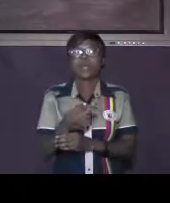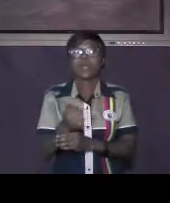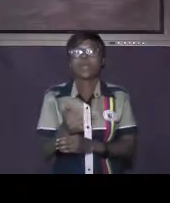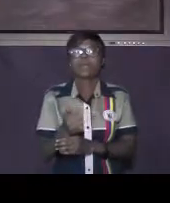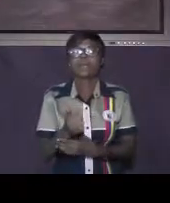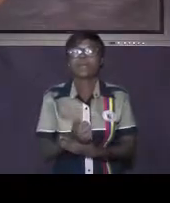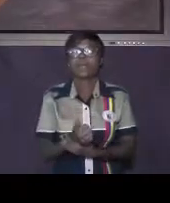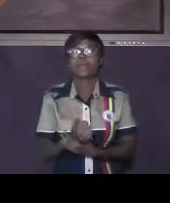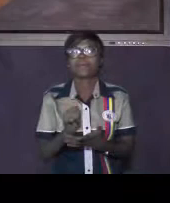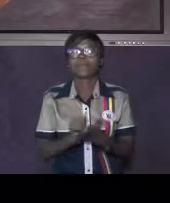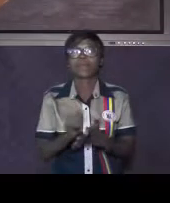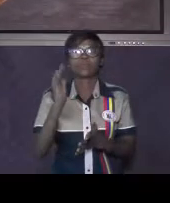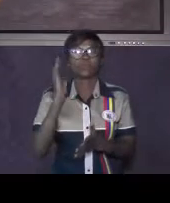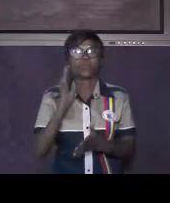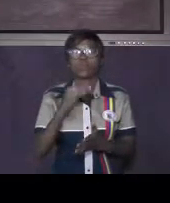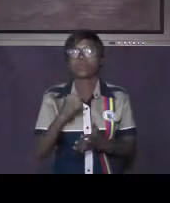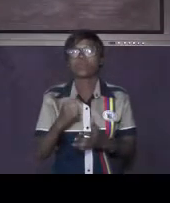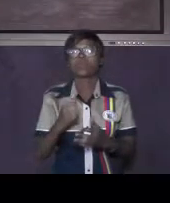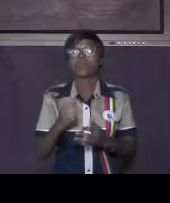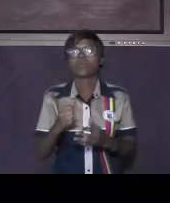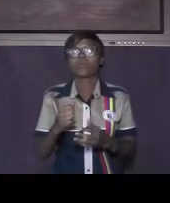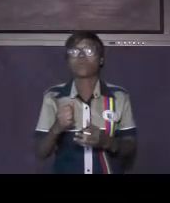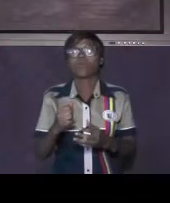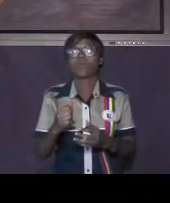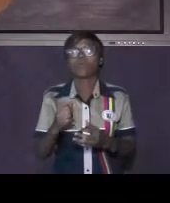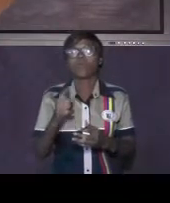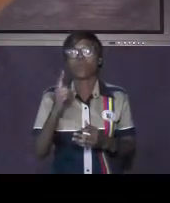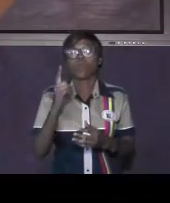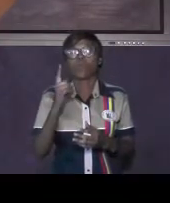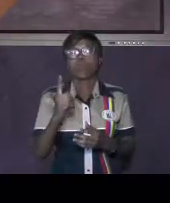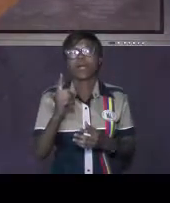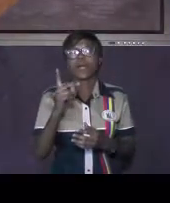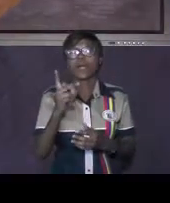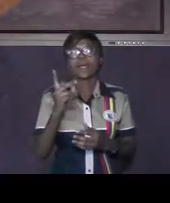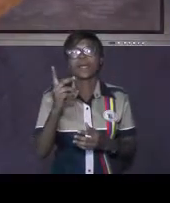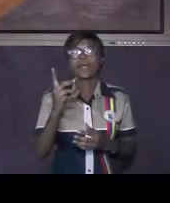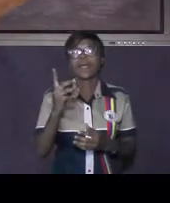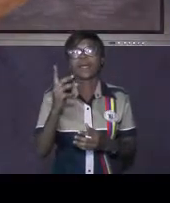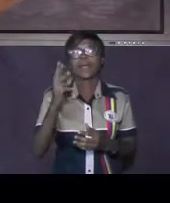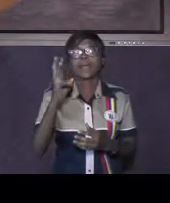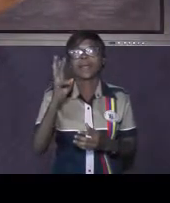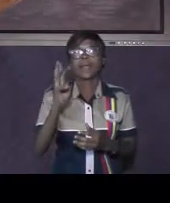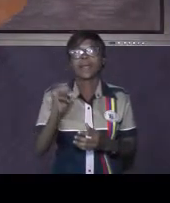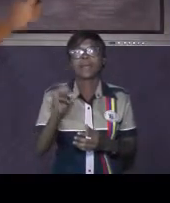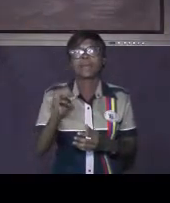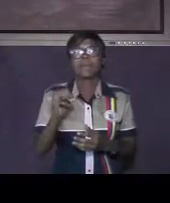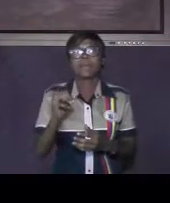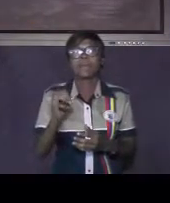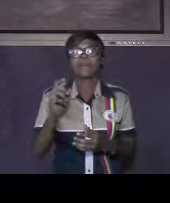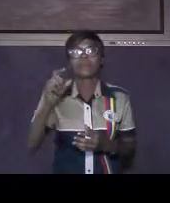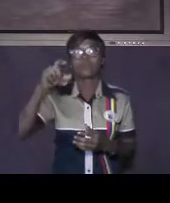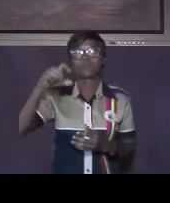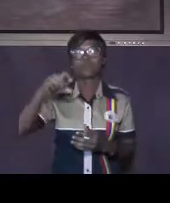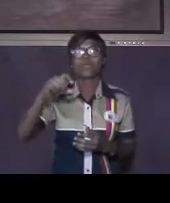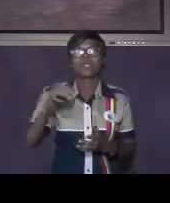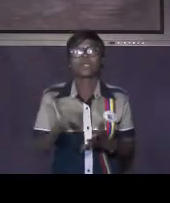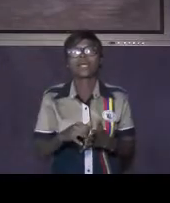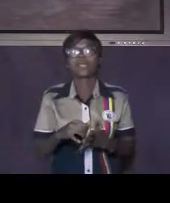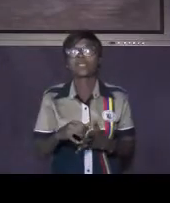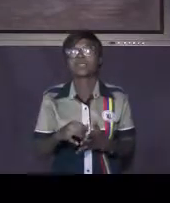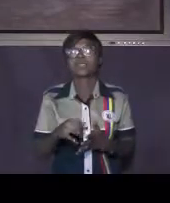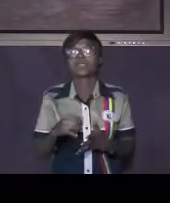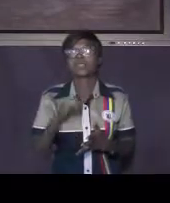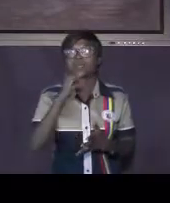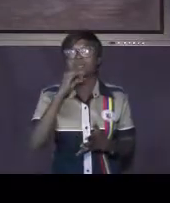1 hectare, that we 1 kilometer square rather, that we want to increase. Okay,